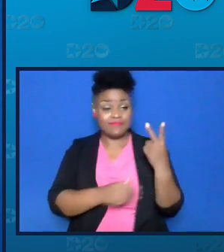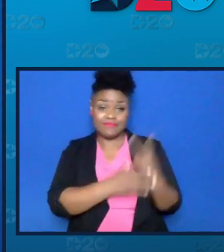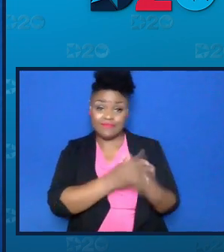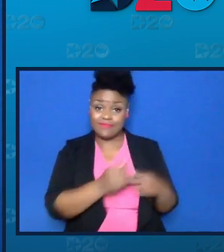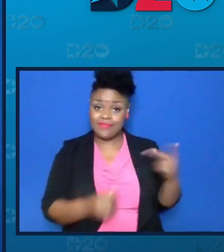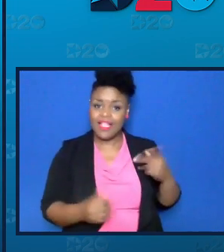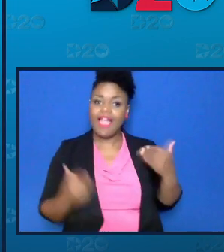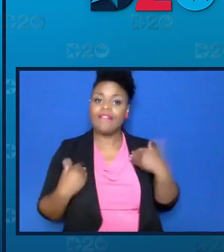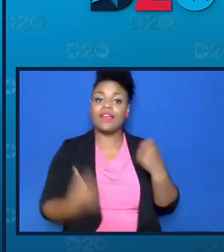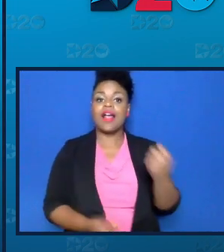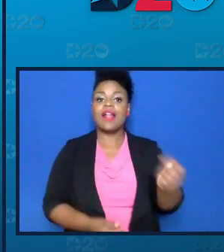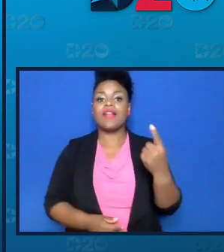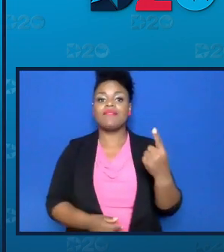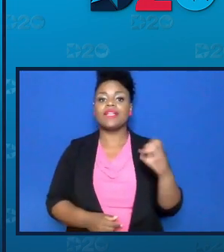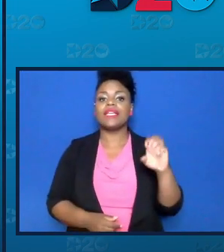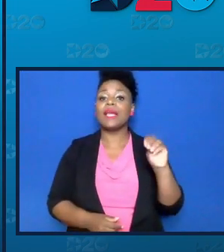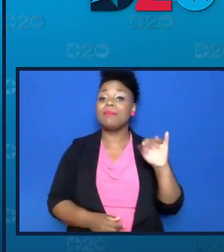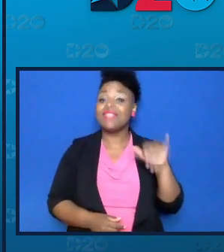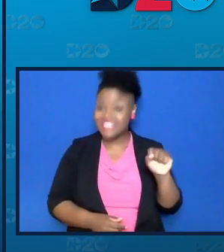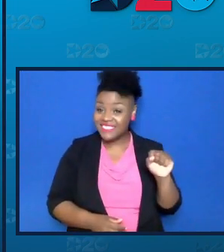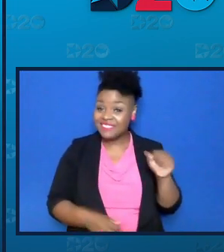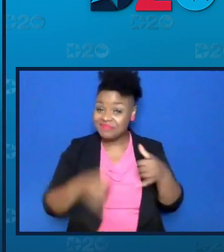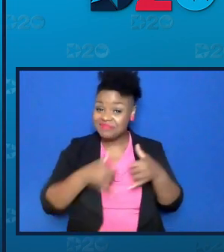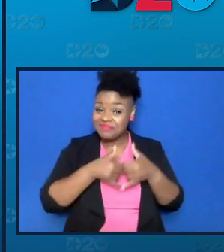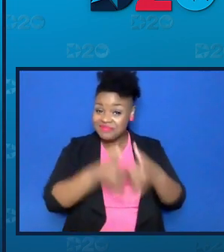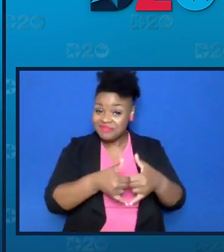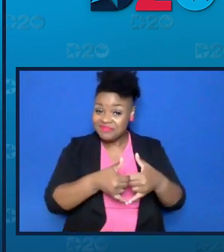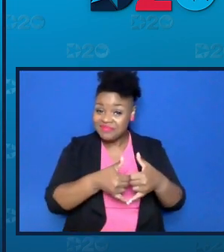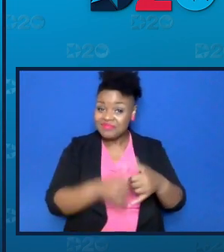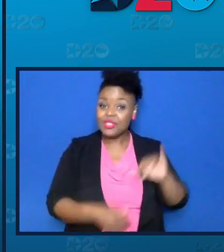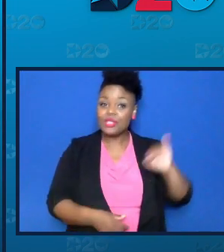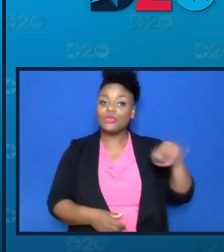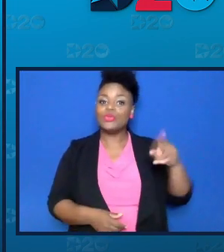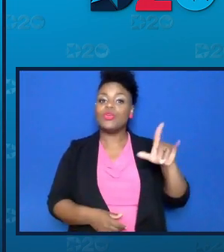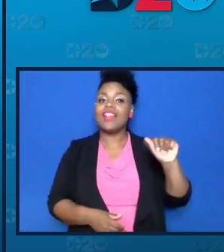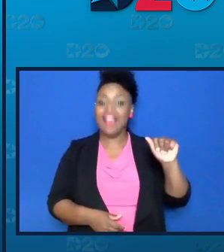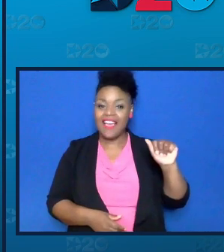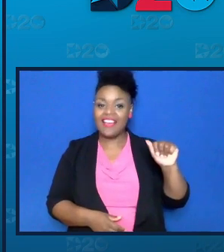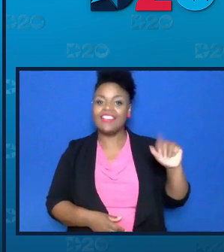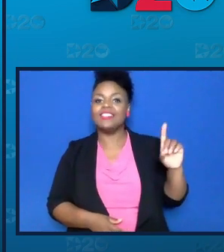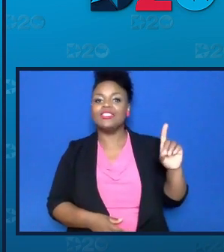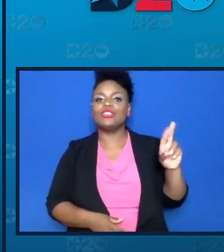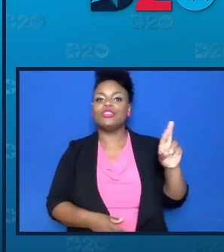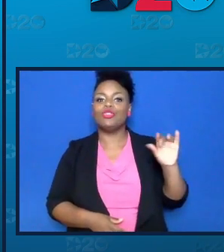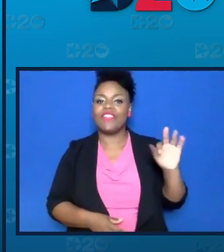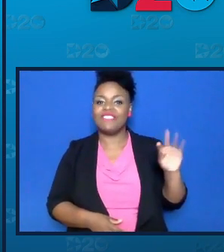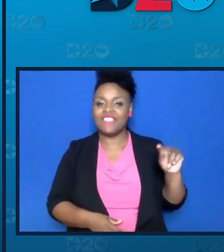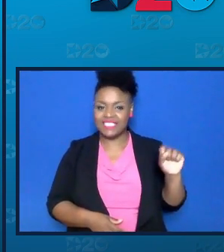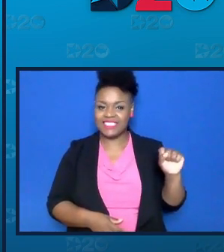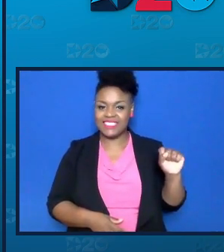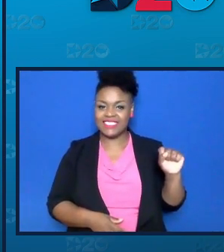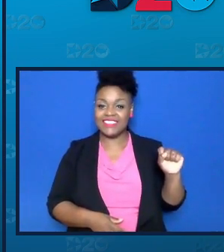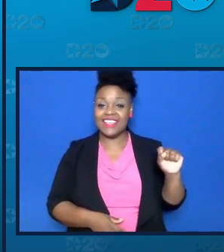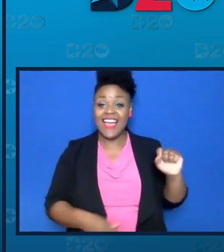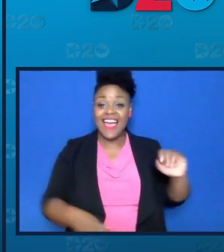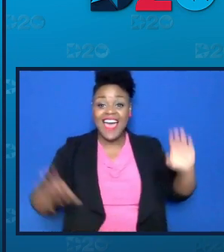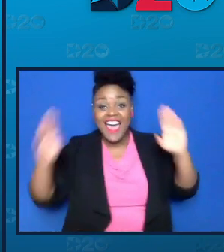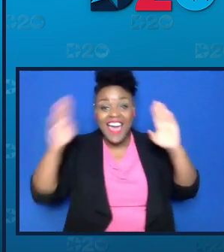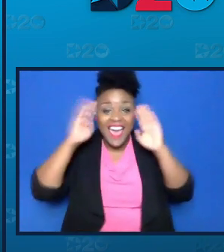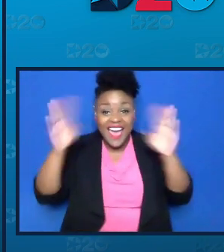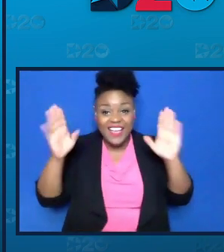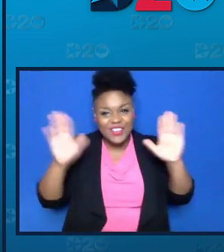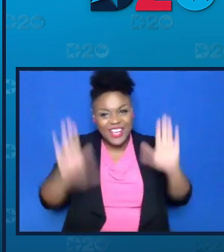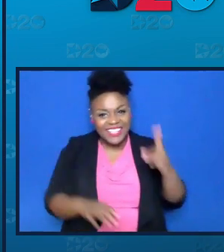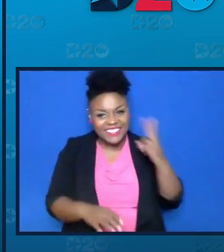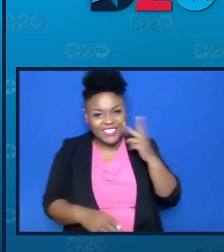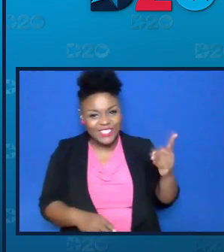actresses, Julia Louis-Dreyfus. Hey, Julia. Hi, Andrew. I'm so glad to see you. So what did you think about Kamala Harris's speech